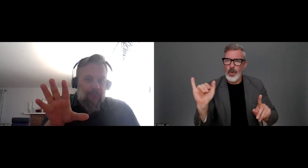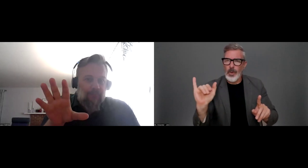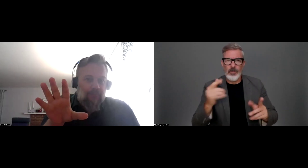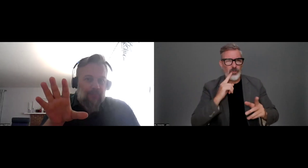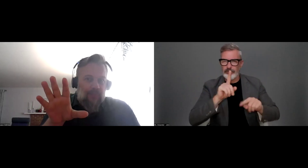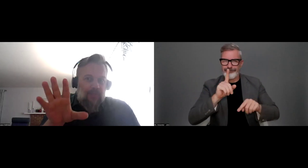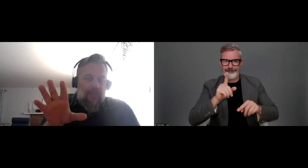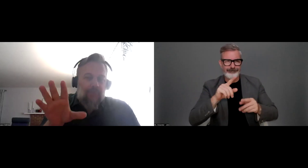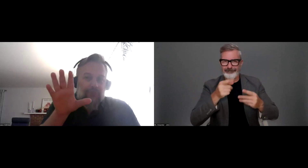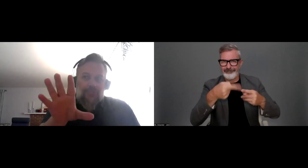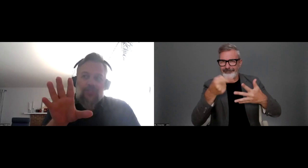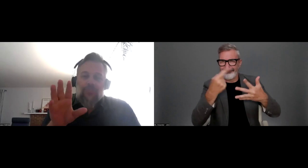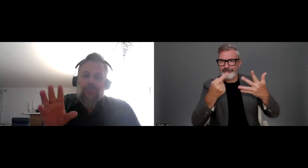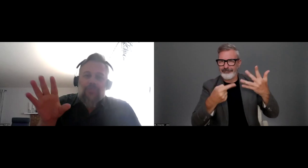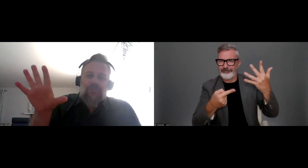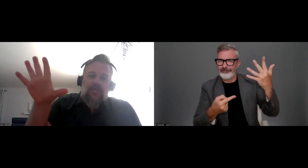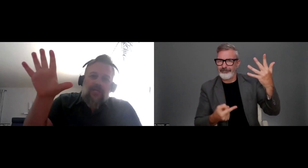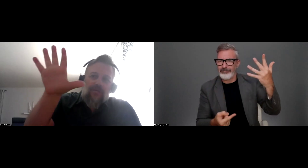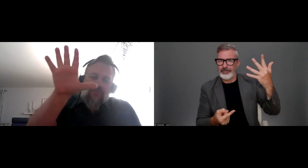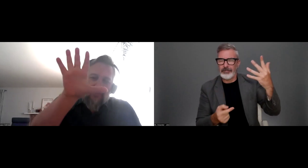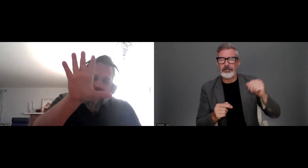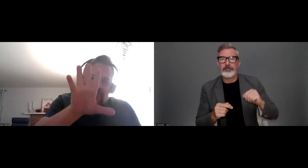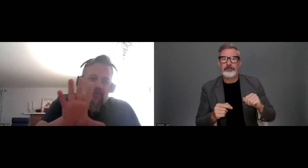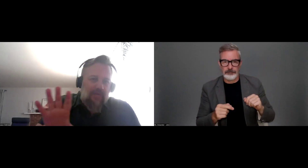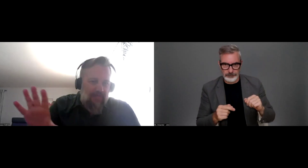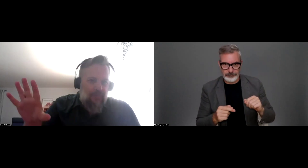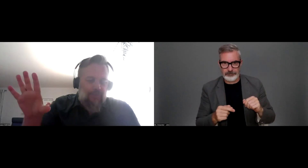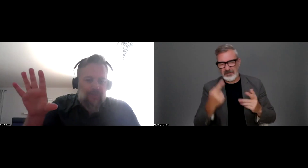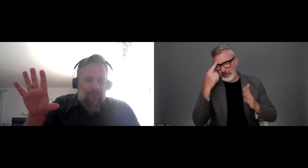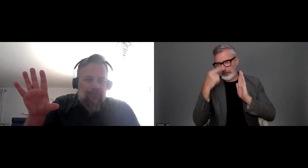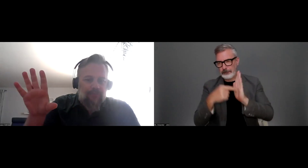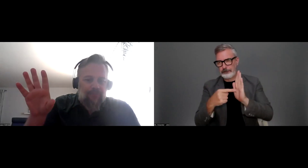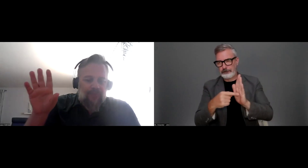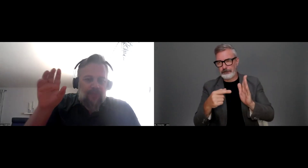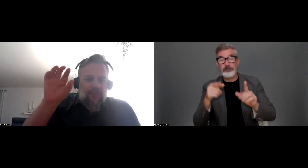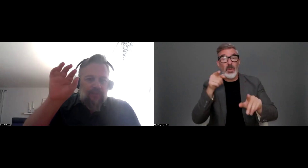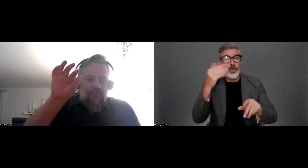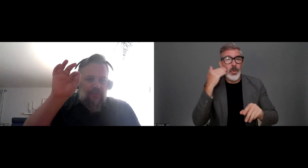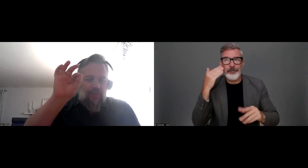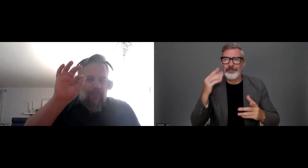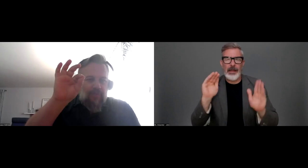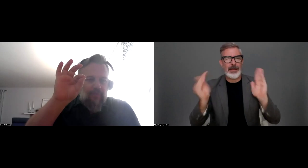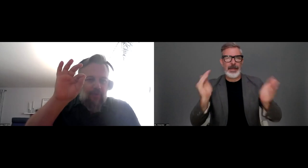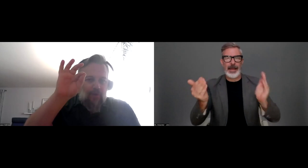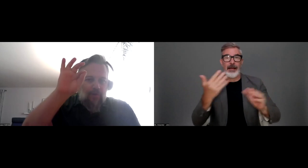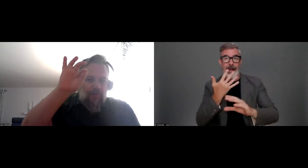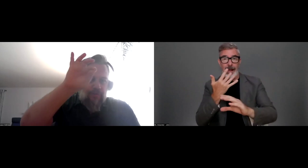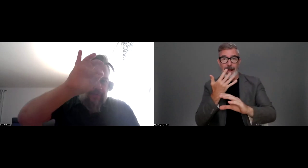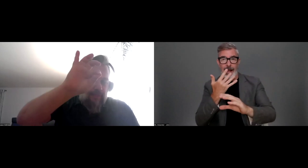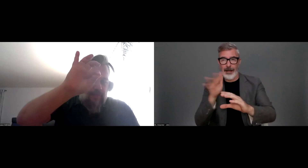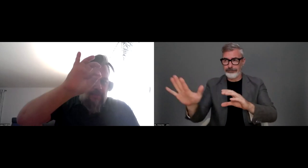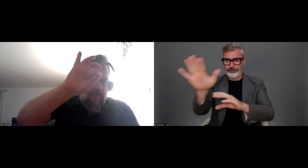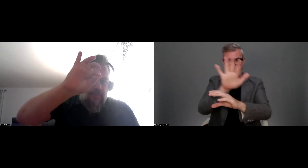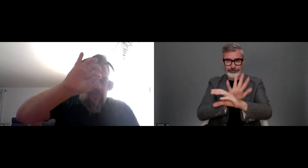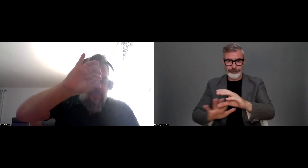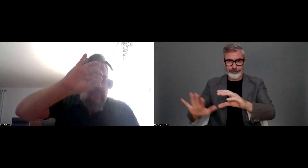spectrum. And for teaching purposes, if you consider a color spectrum, some people are